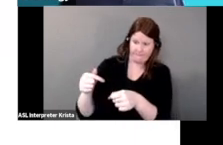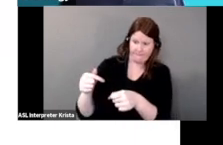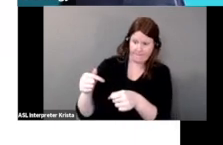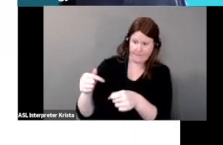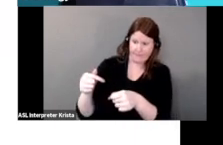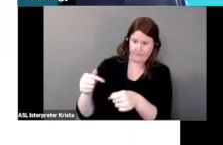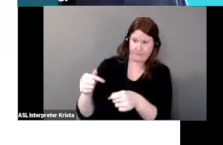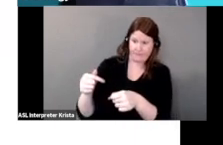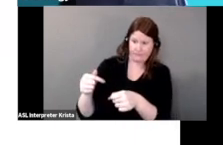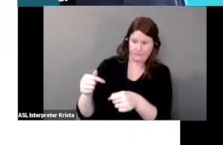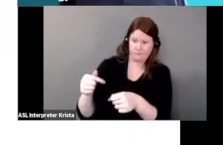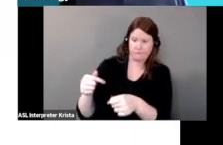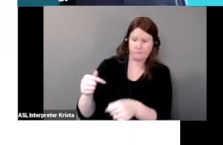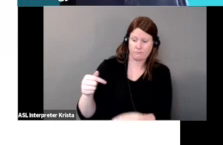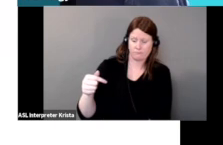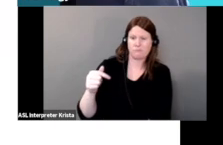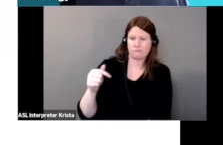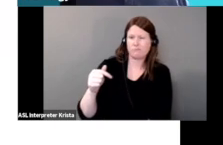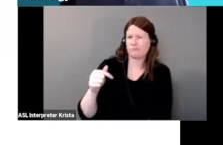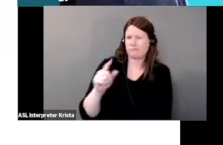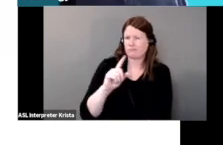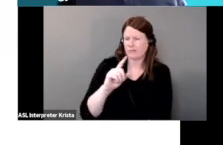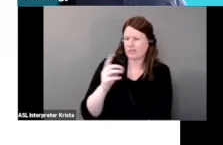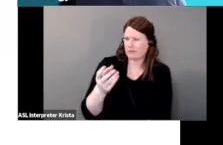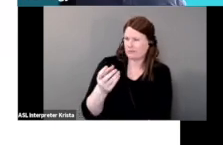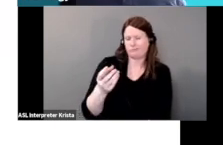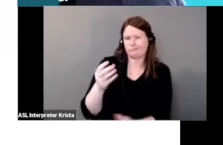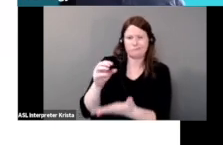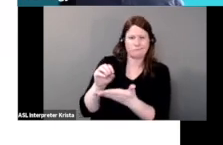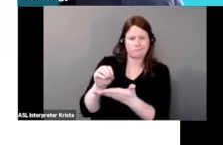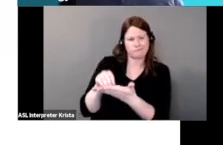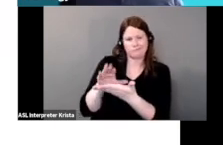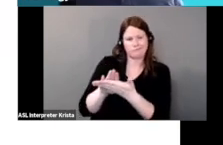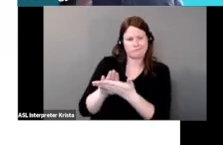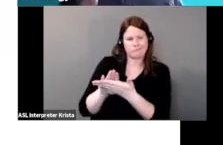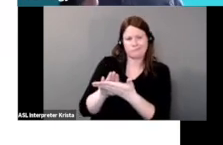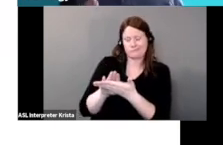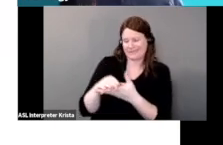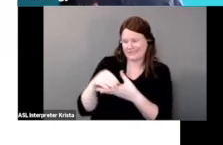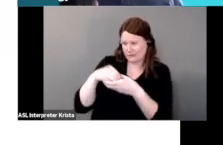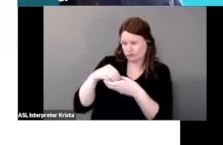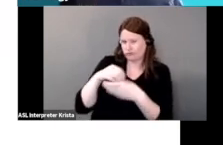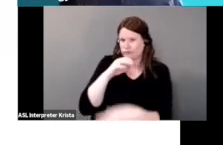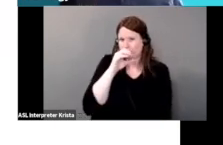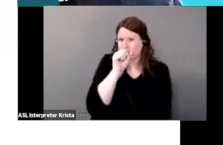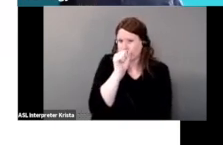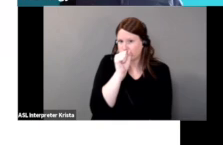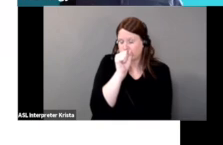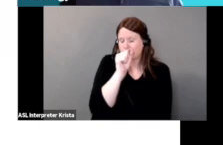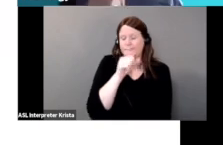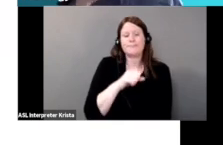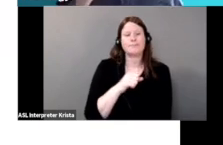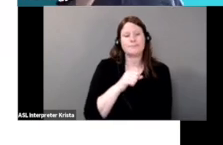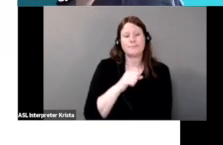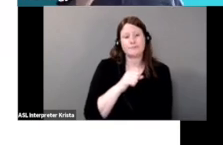it's been held as a trade secret. In order for that scenario to actually come to